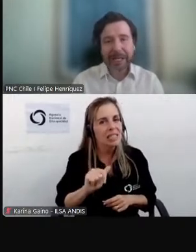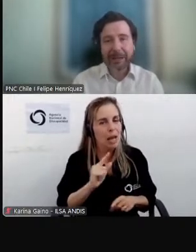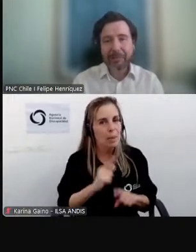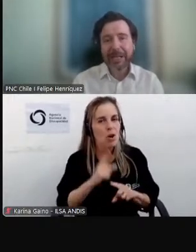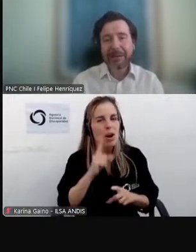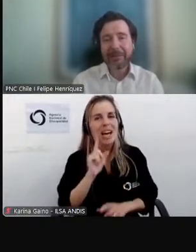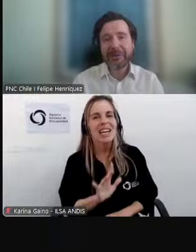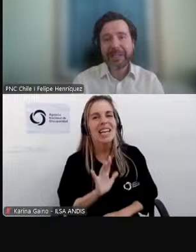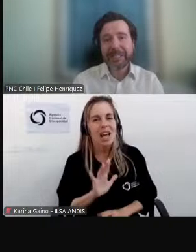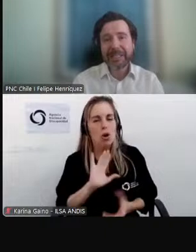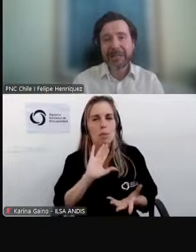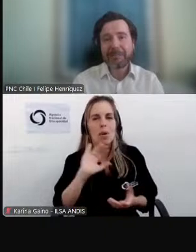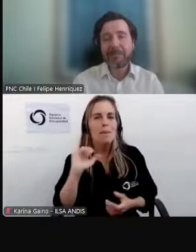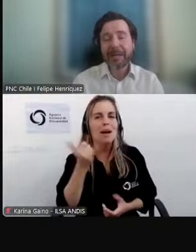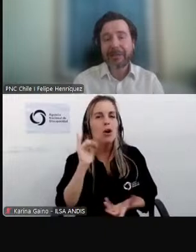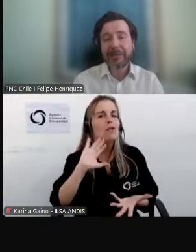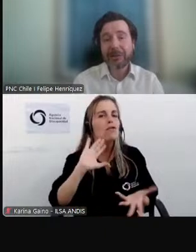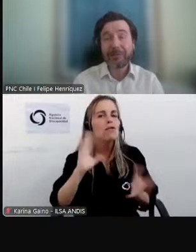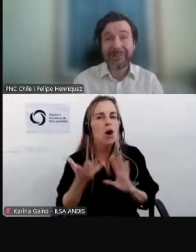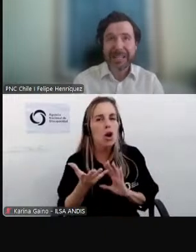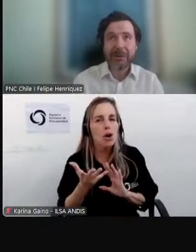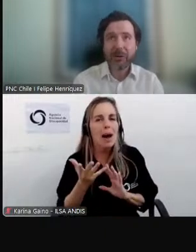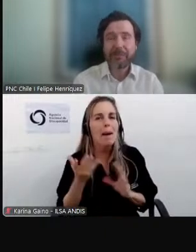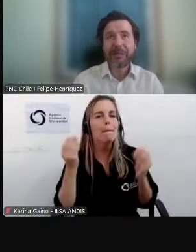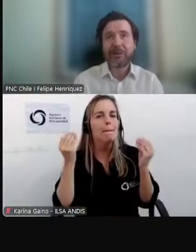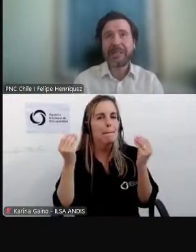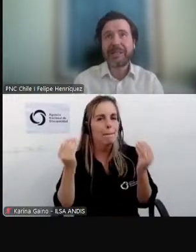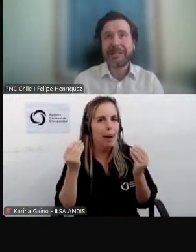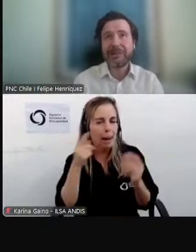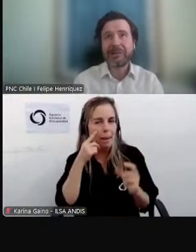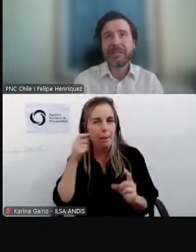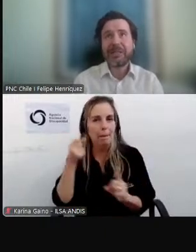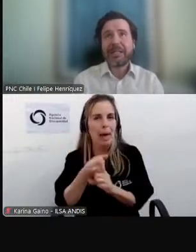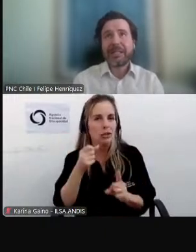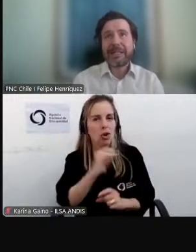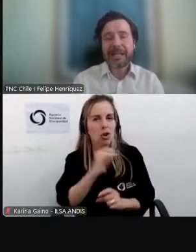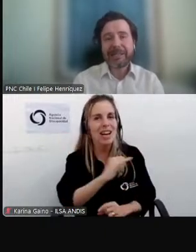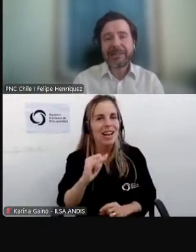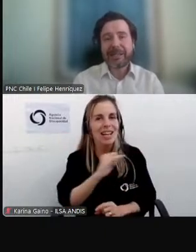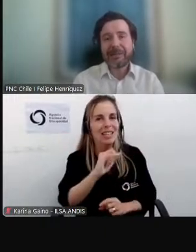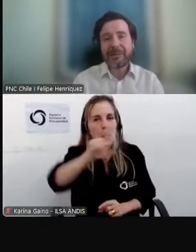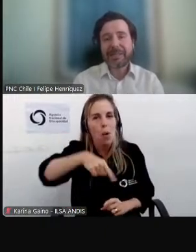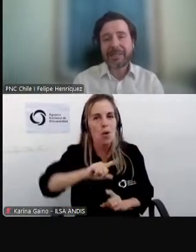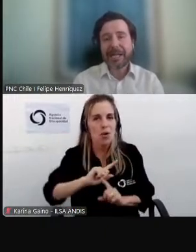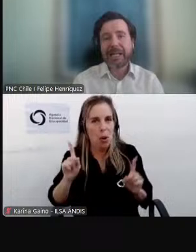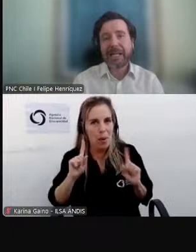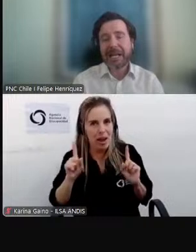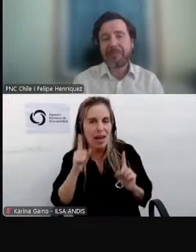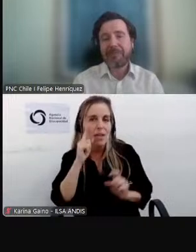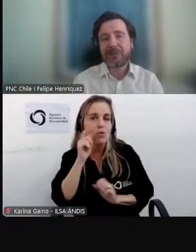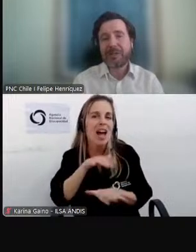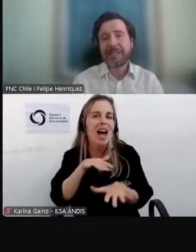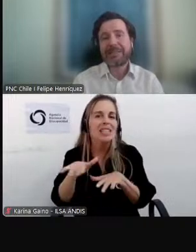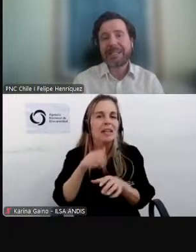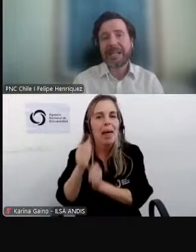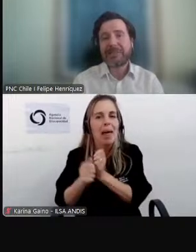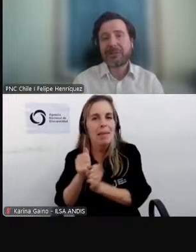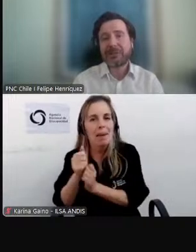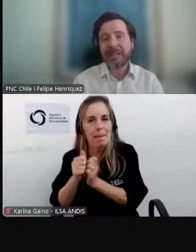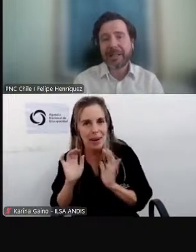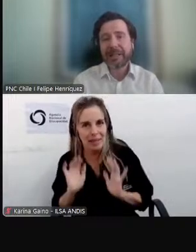risk-based due diligence as the right methodology to prevent the negative impact of the